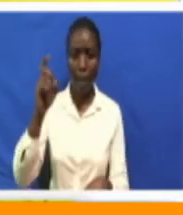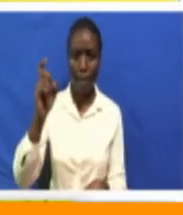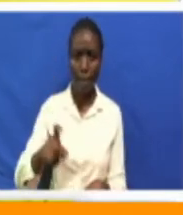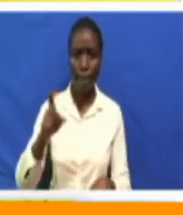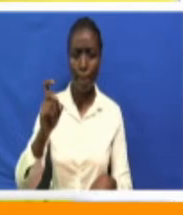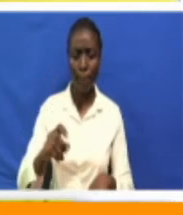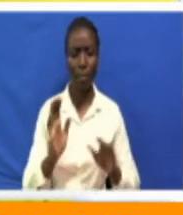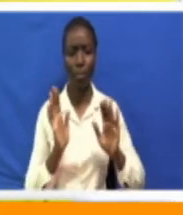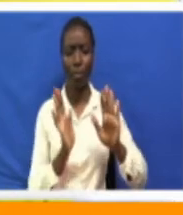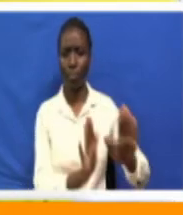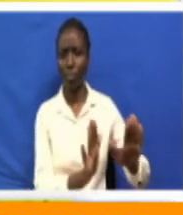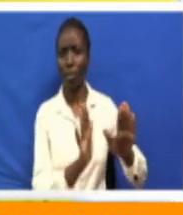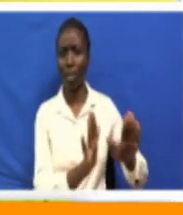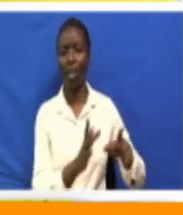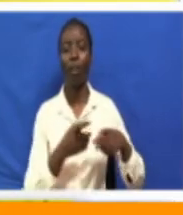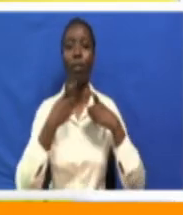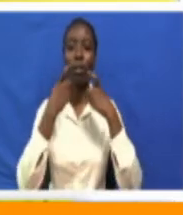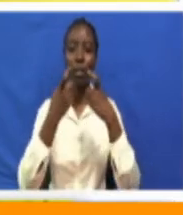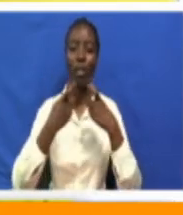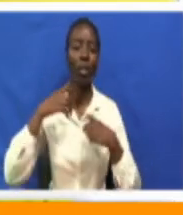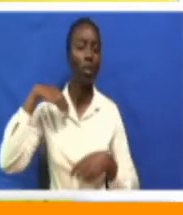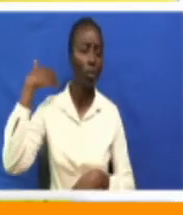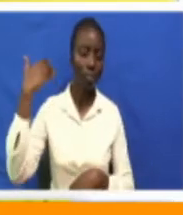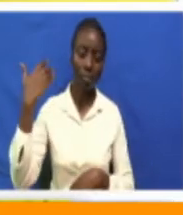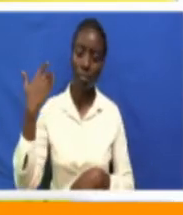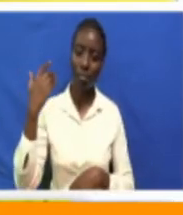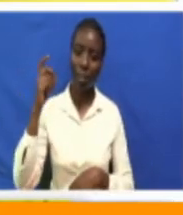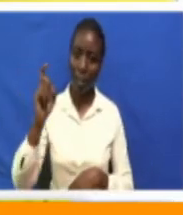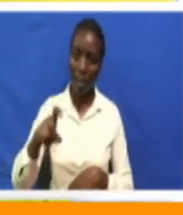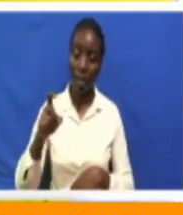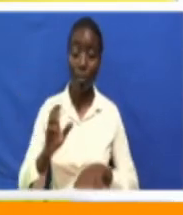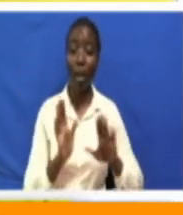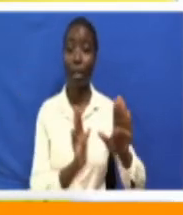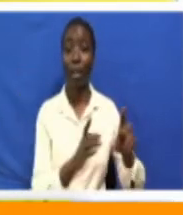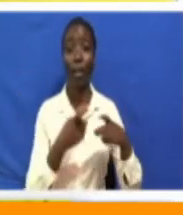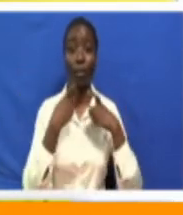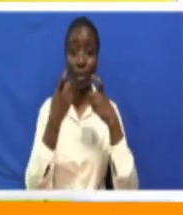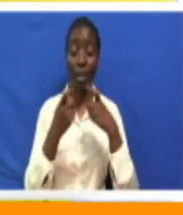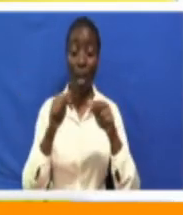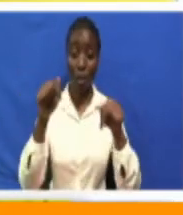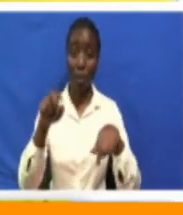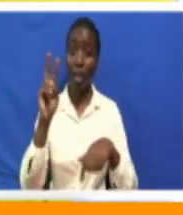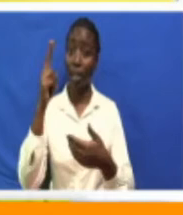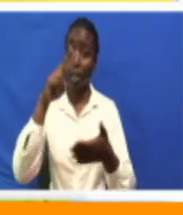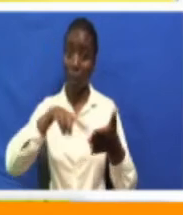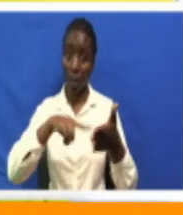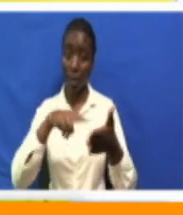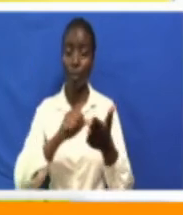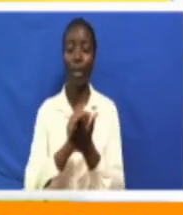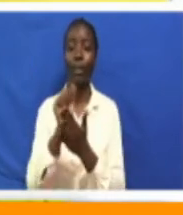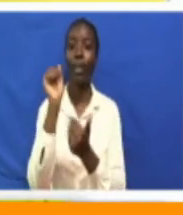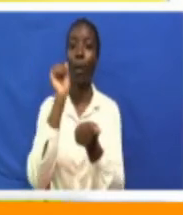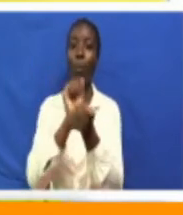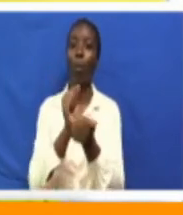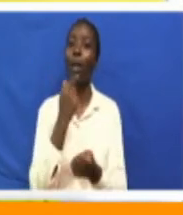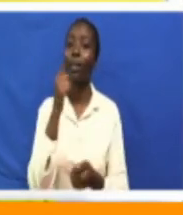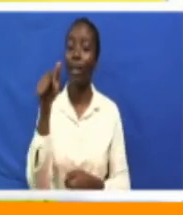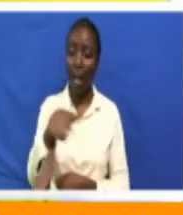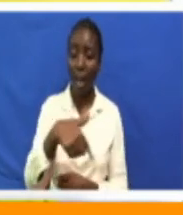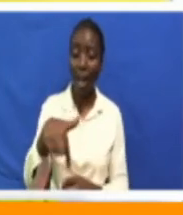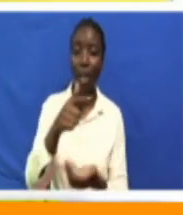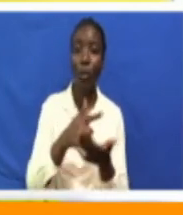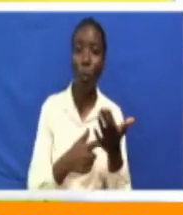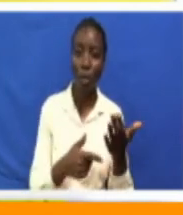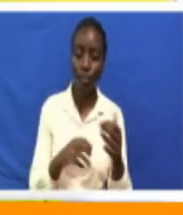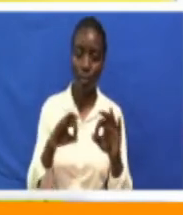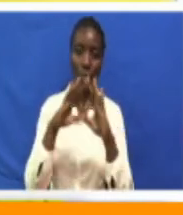grave scenes at all costs in today's second reading Saint Paul told us family